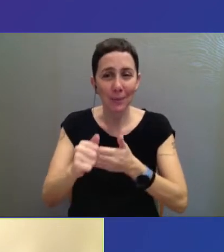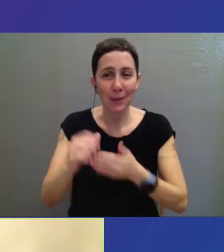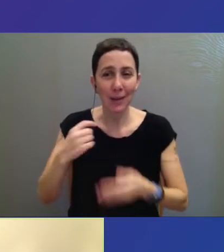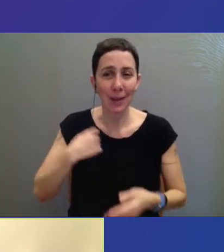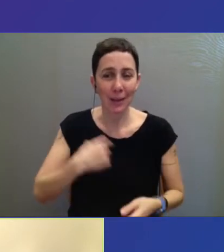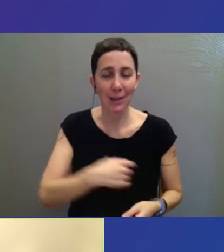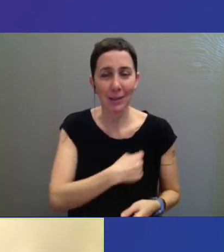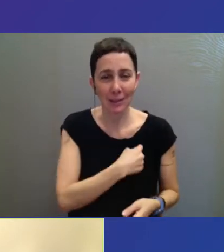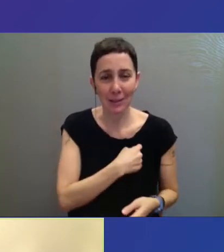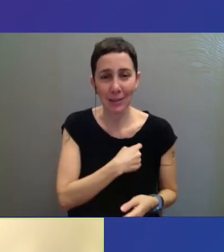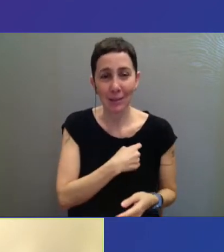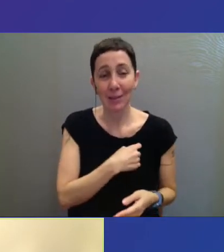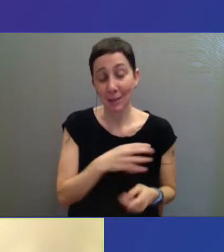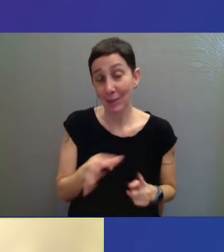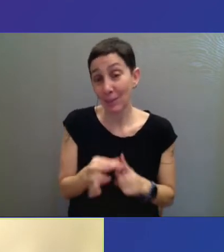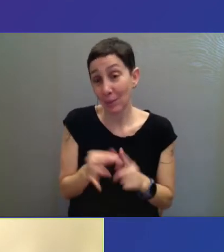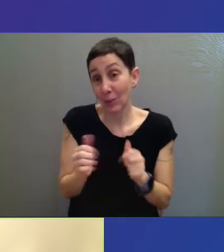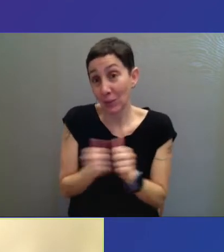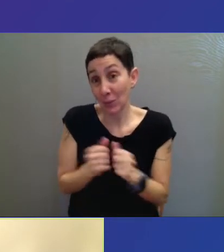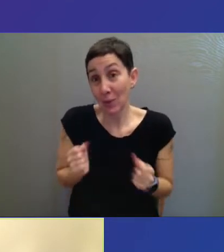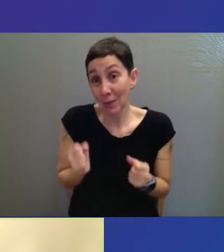in improvisation.